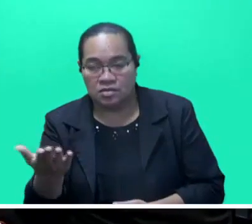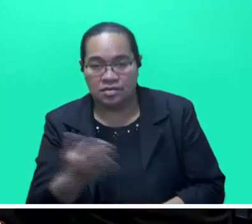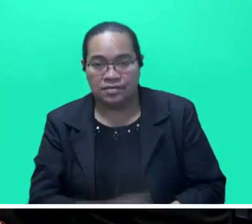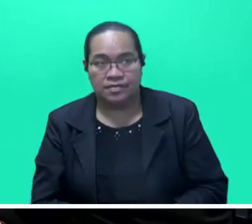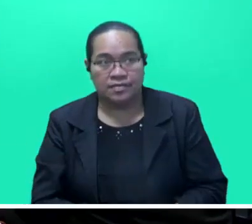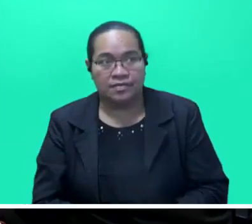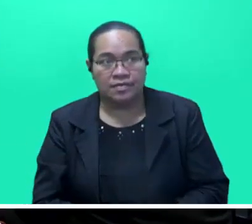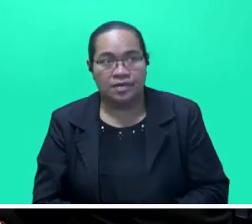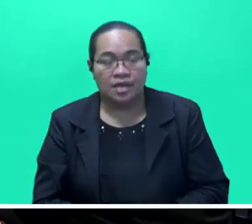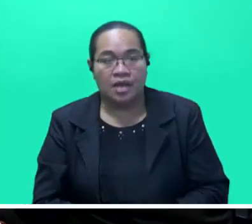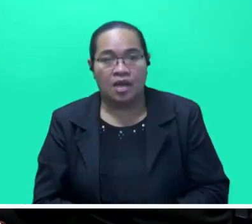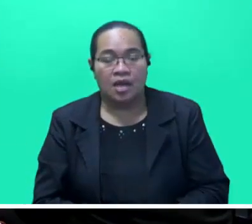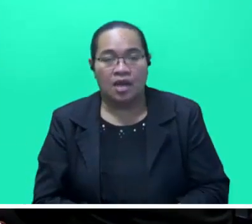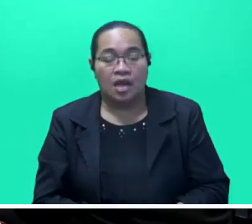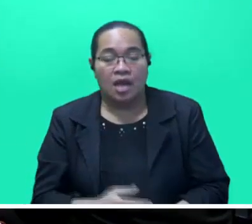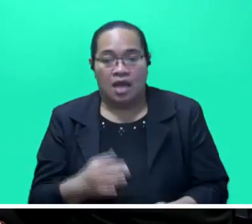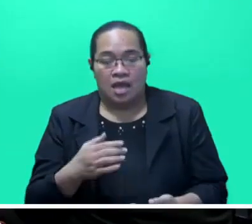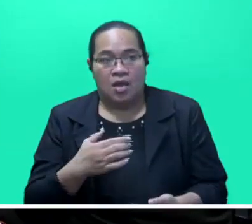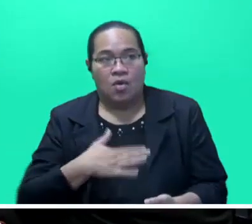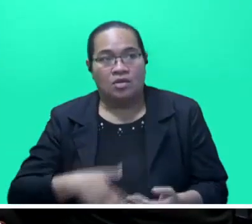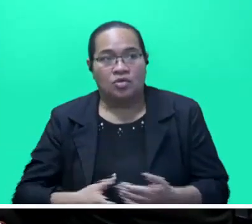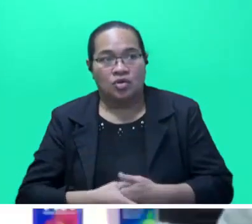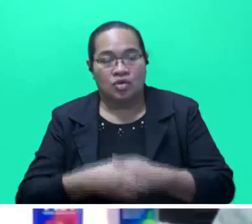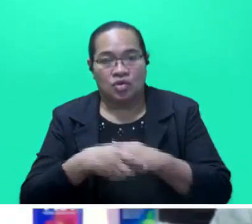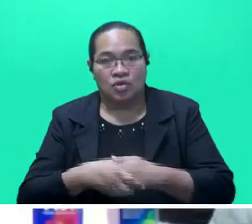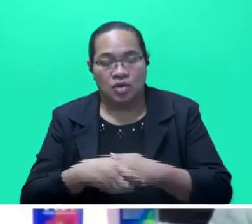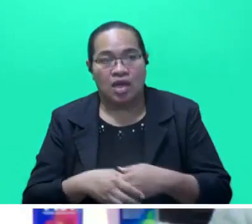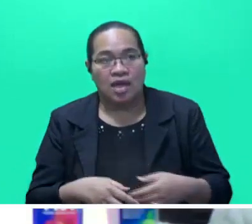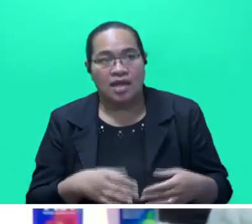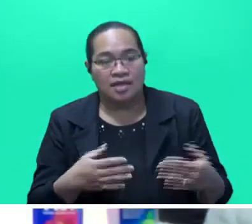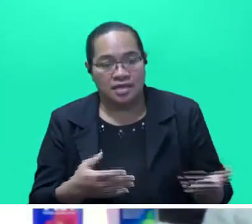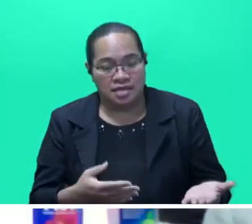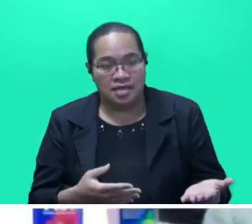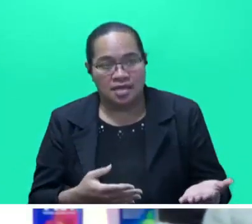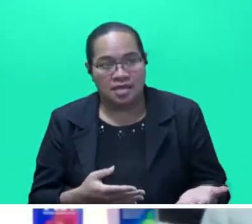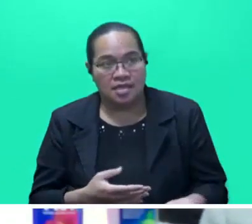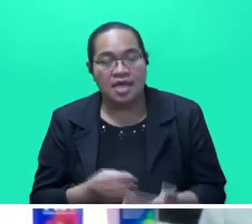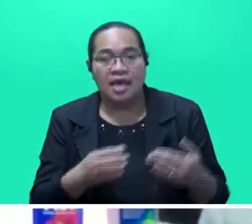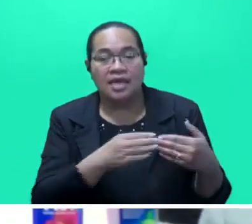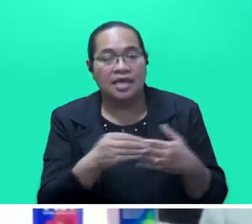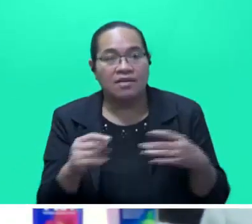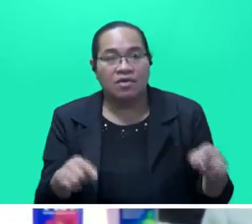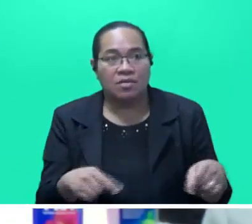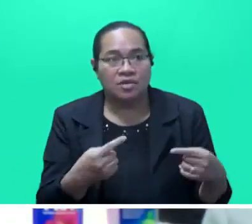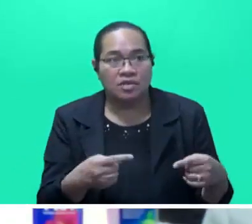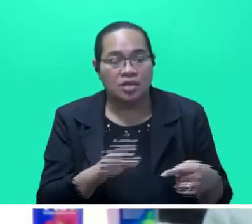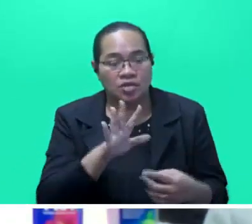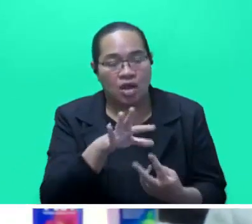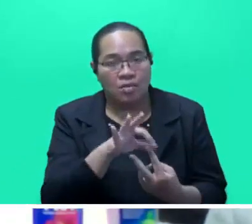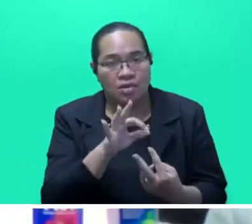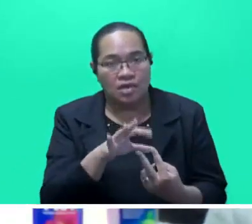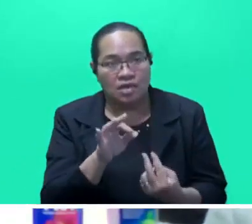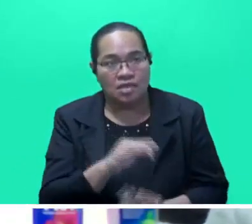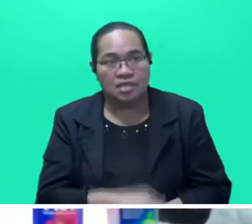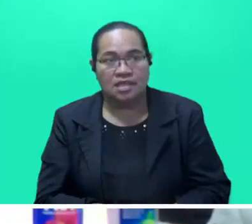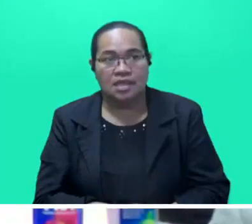Honorable Speaker, may I congratulate the Leader of the Opposition, Honorable Ministerial Ratu, on his appointment as the Leader of the